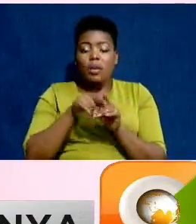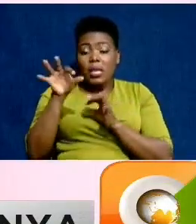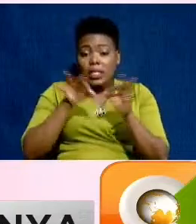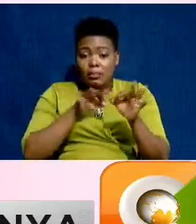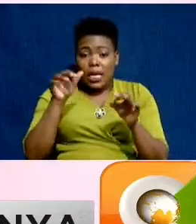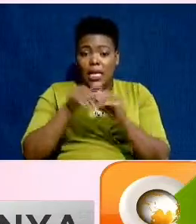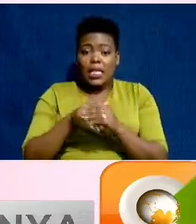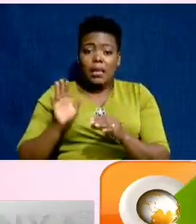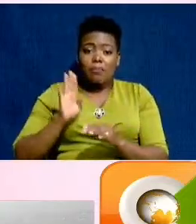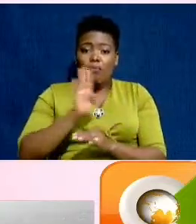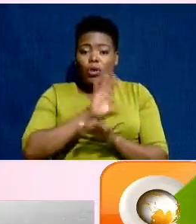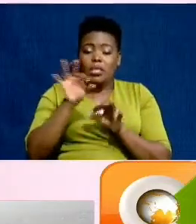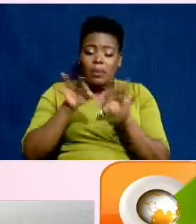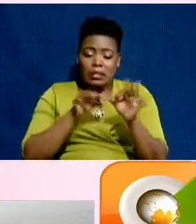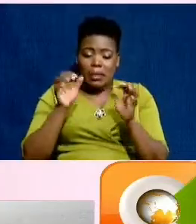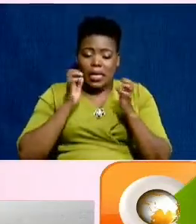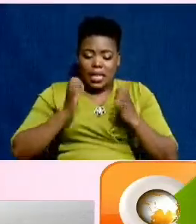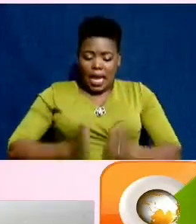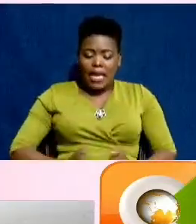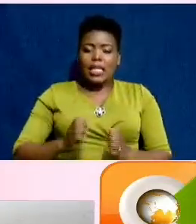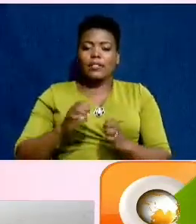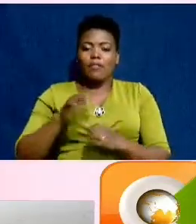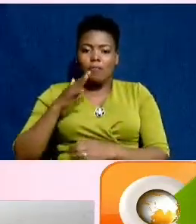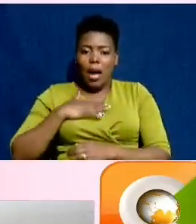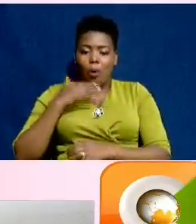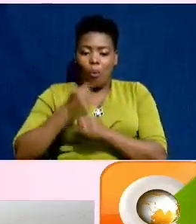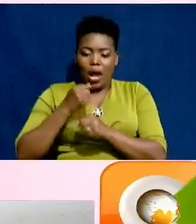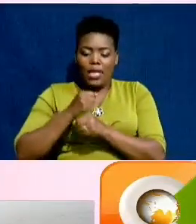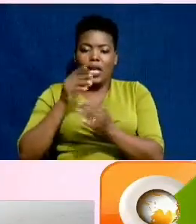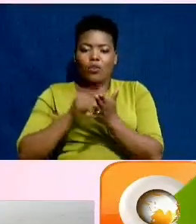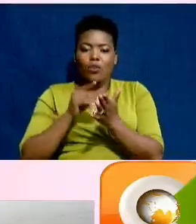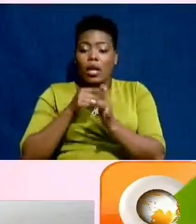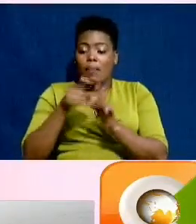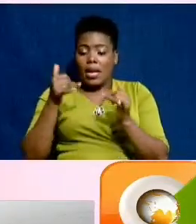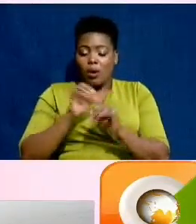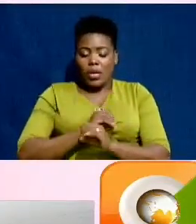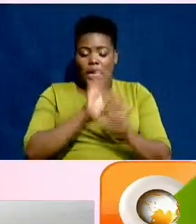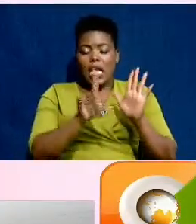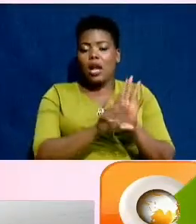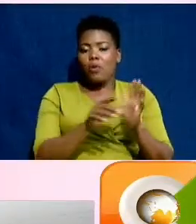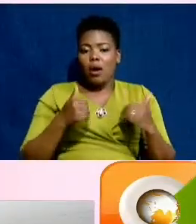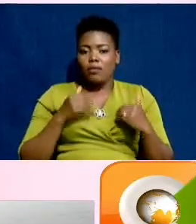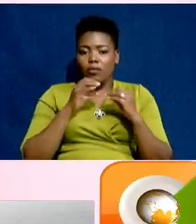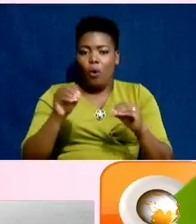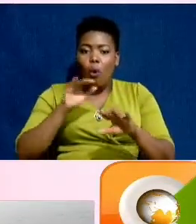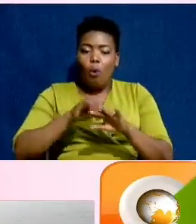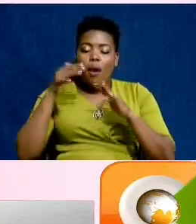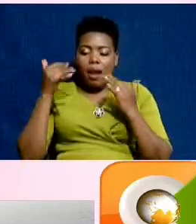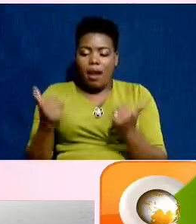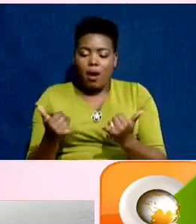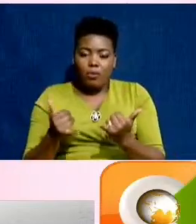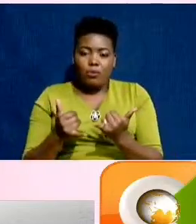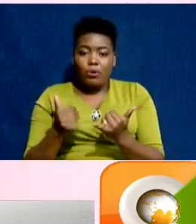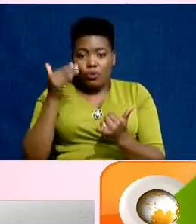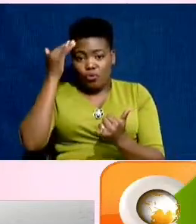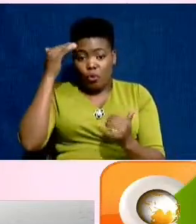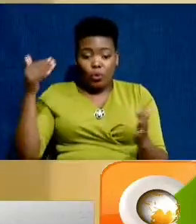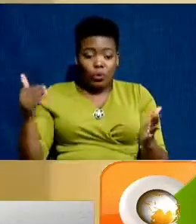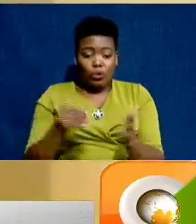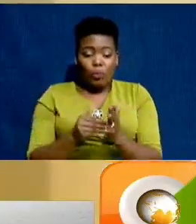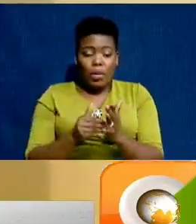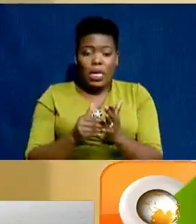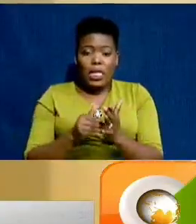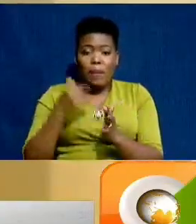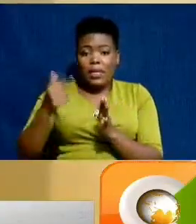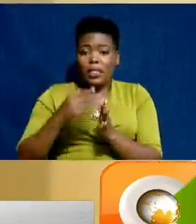in the board mm-hmm. as to what you institute. But then now we don't have a very clear law on now, you know, stopping on the machine. We can't.